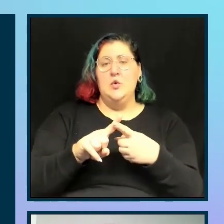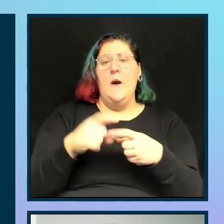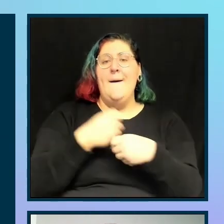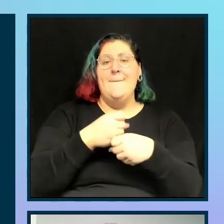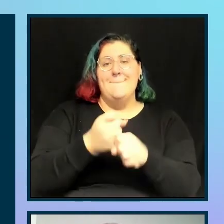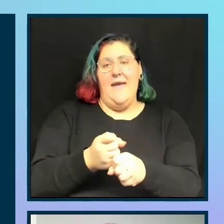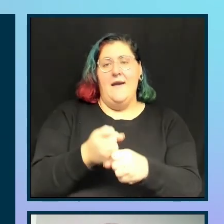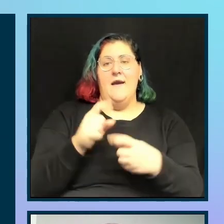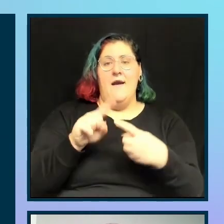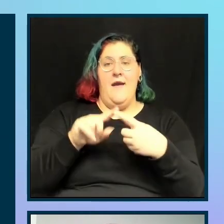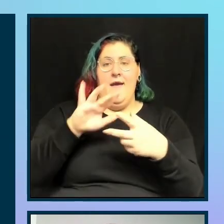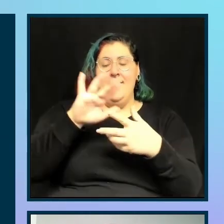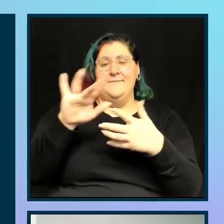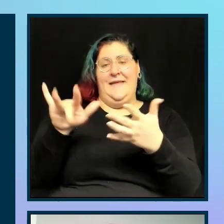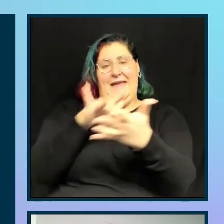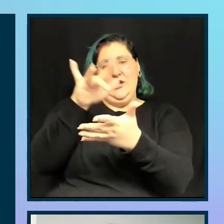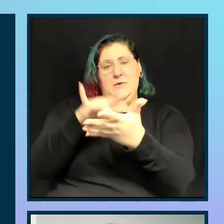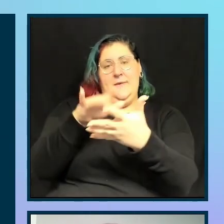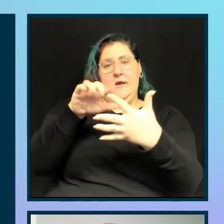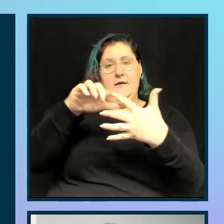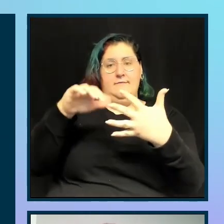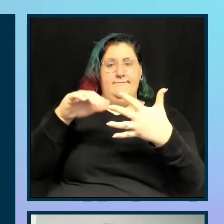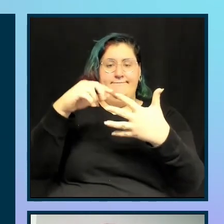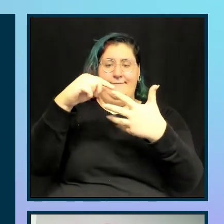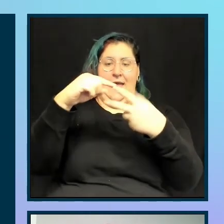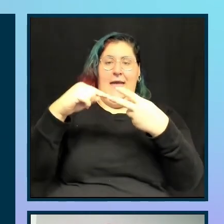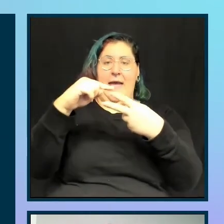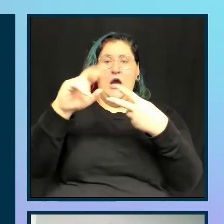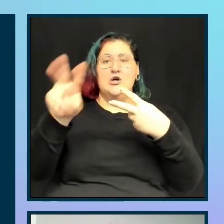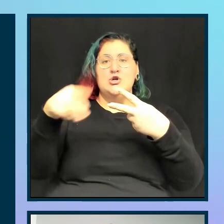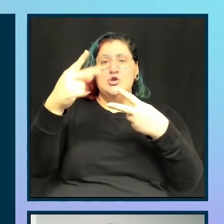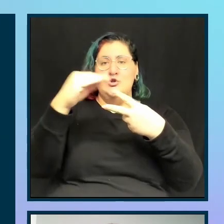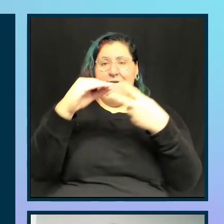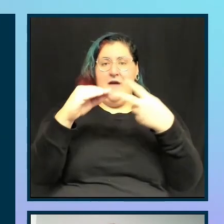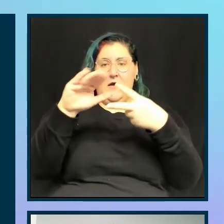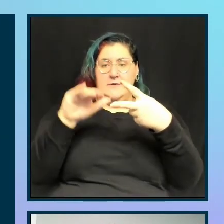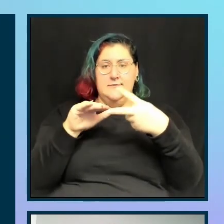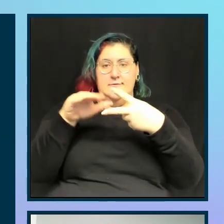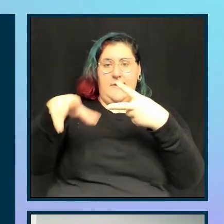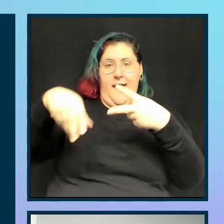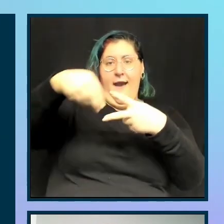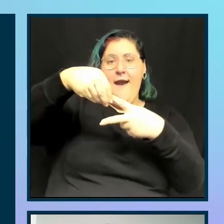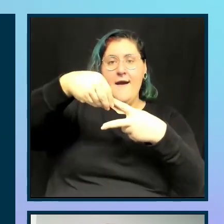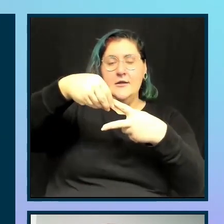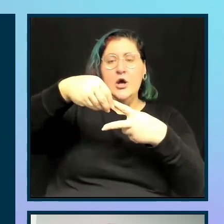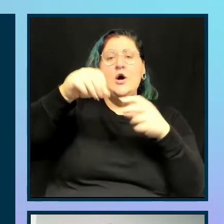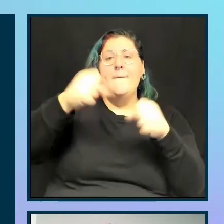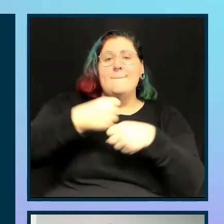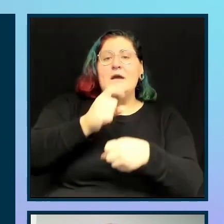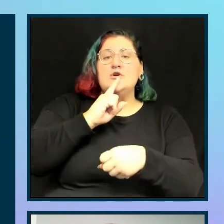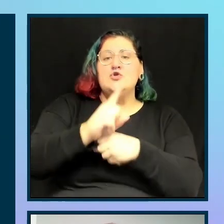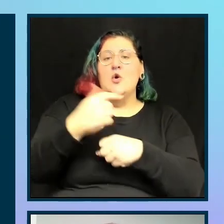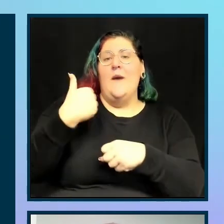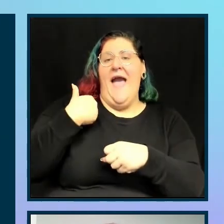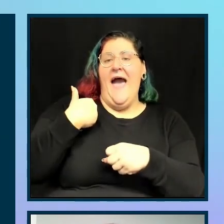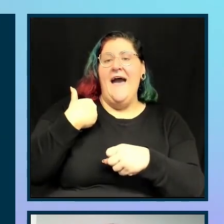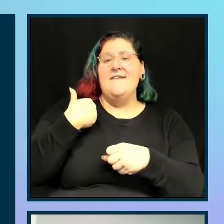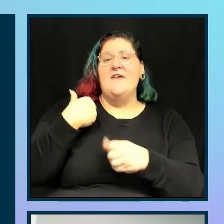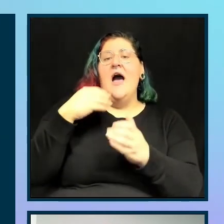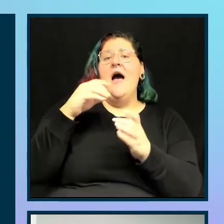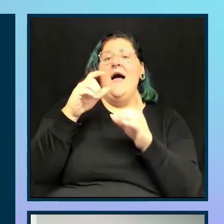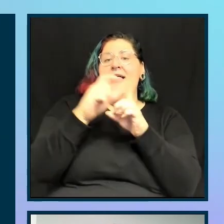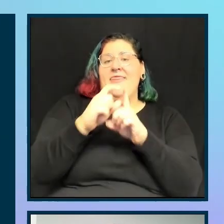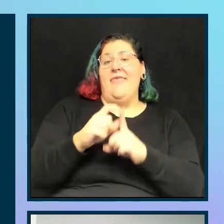that include a series of different tags and ensure that there's preservation of alt text inside the document in a tagged